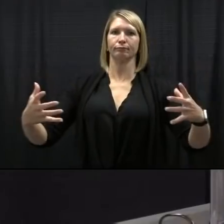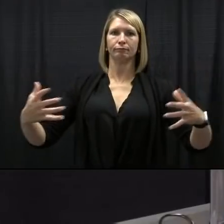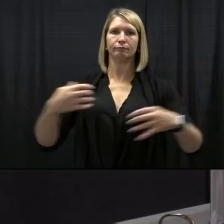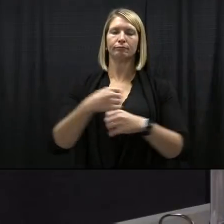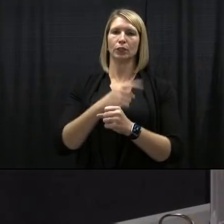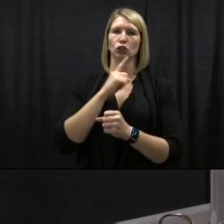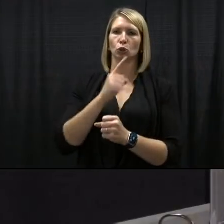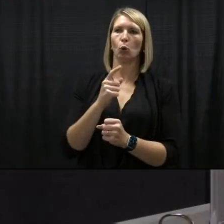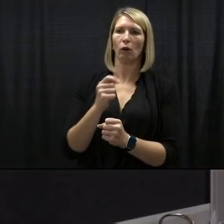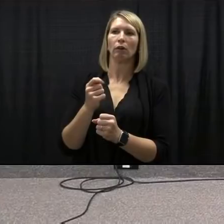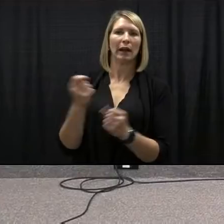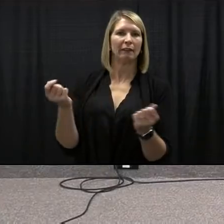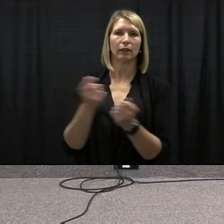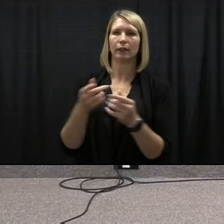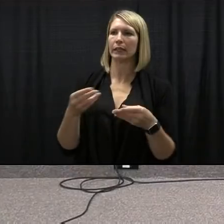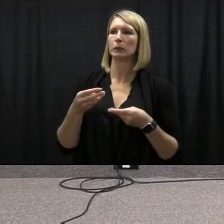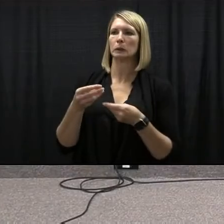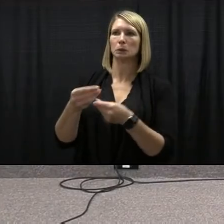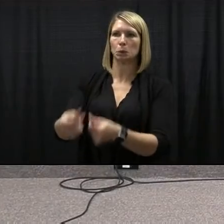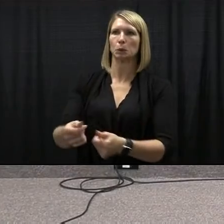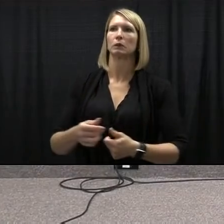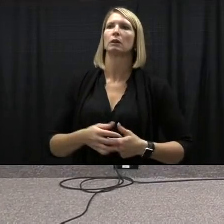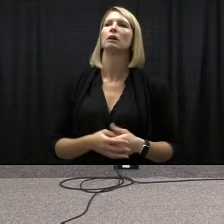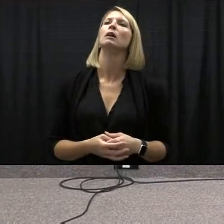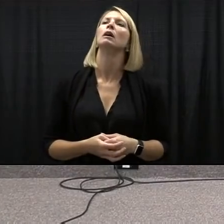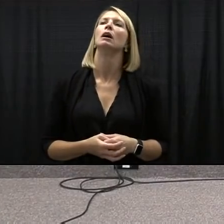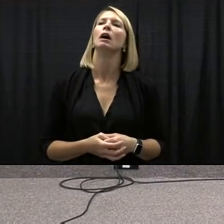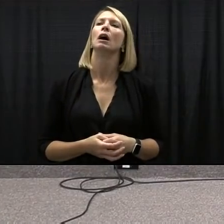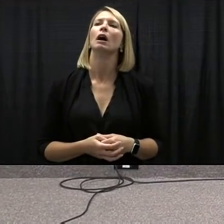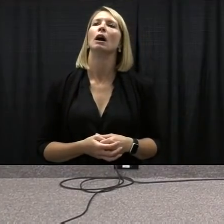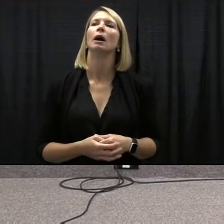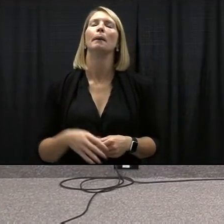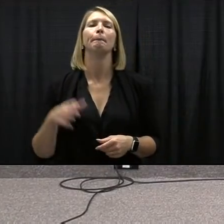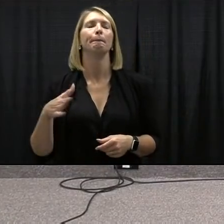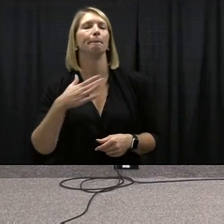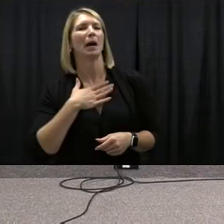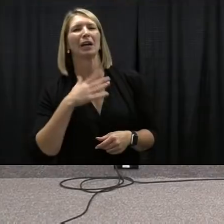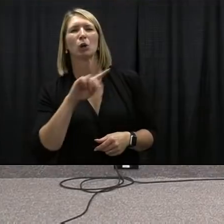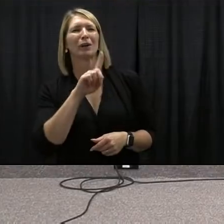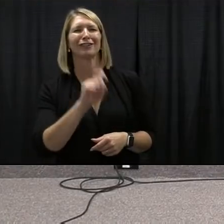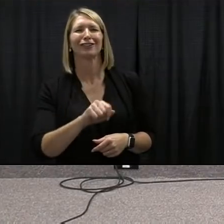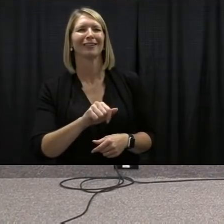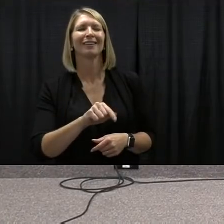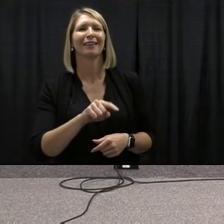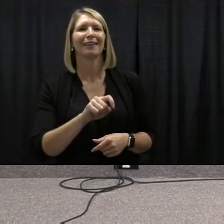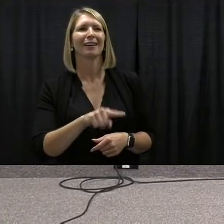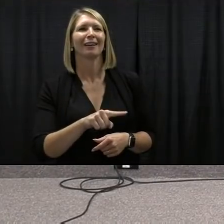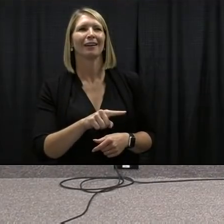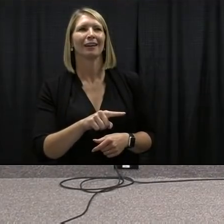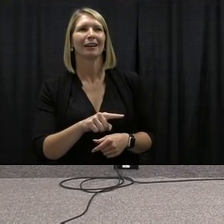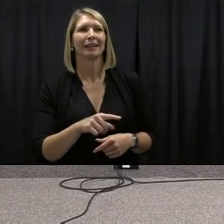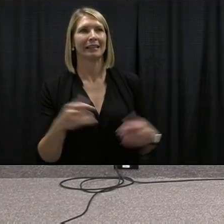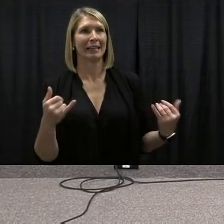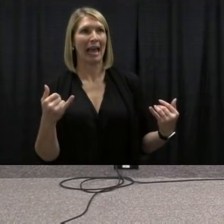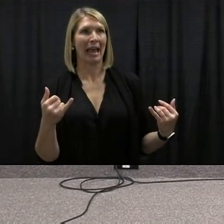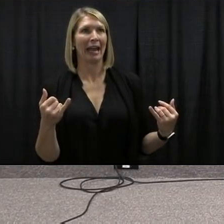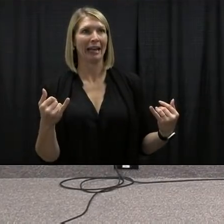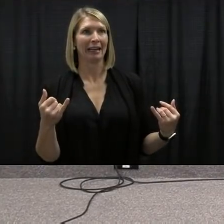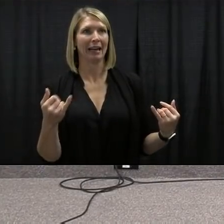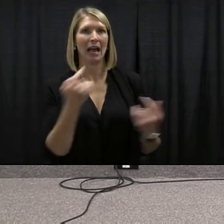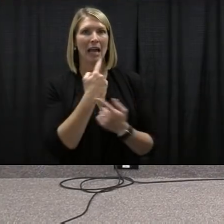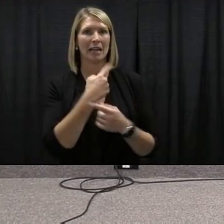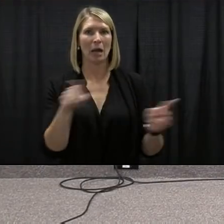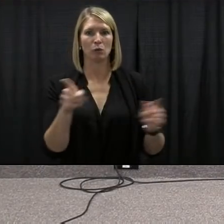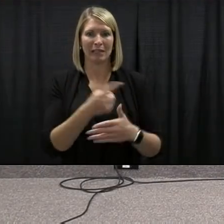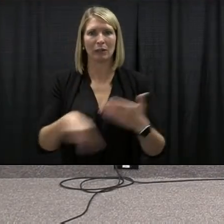you. I guess my question is, if we're announcing that's going to happen today, or the announcement was made earlier